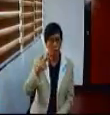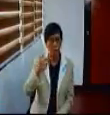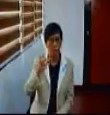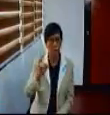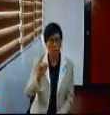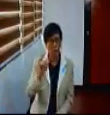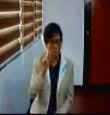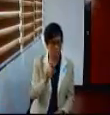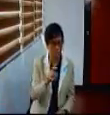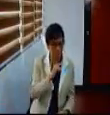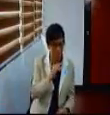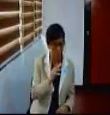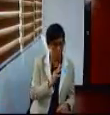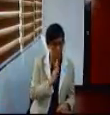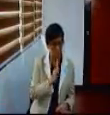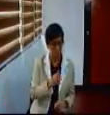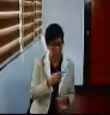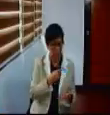be dealing